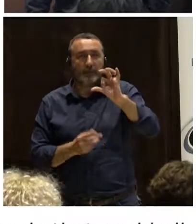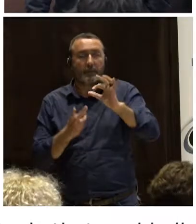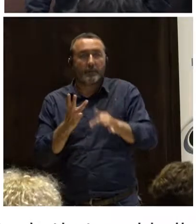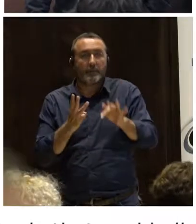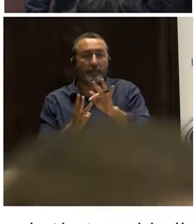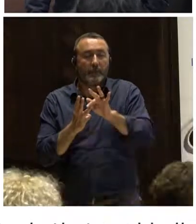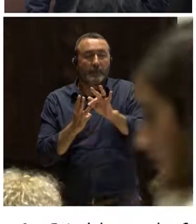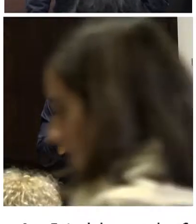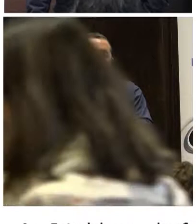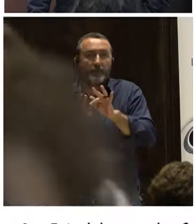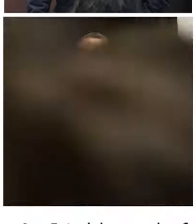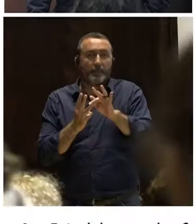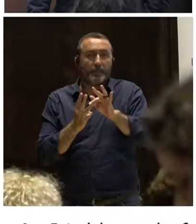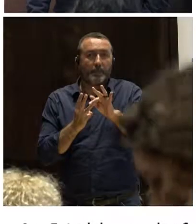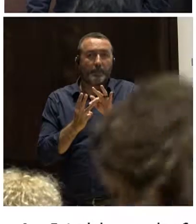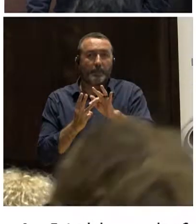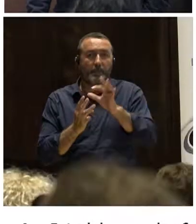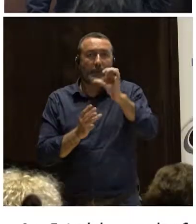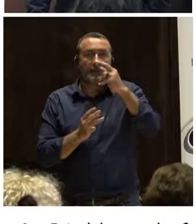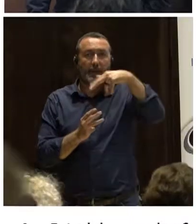Serenella Besio. They are